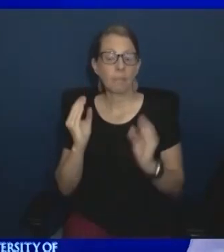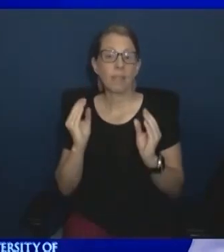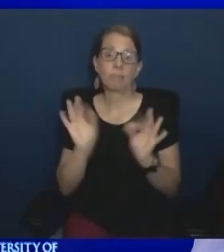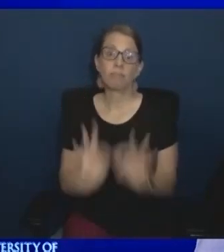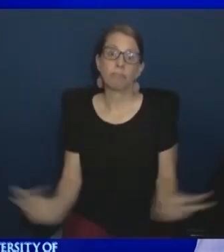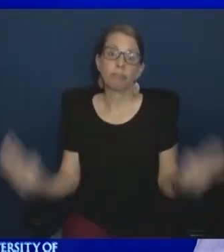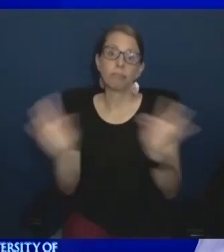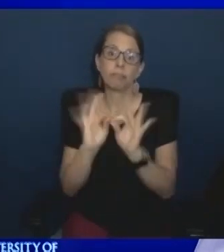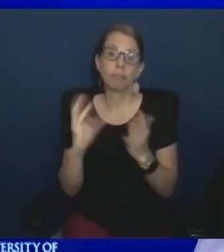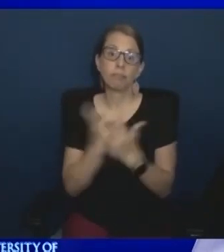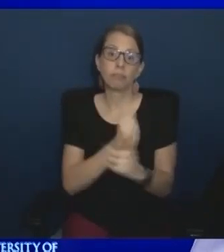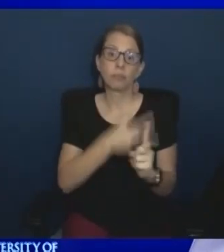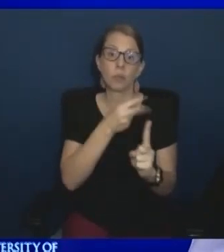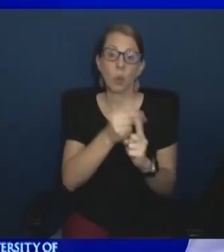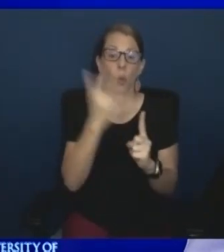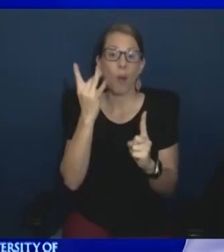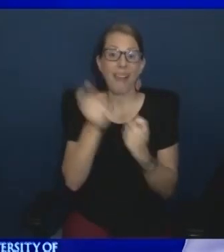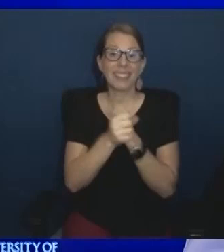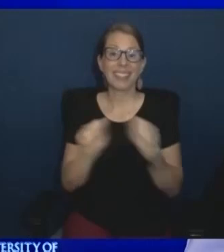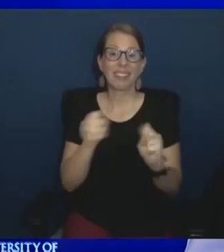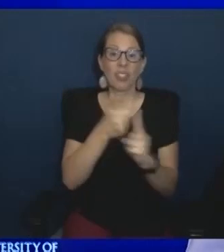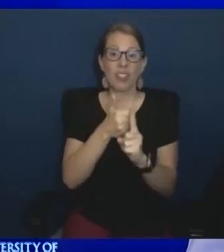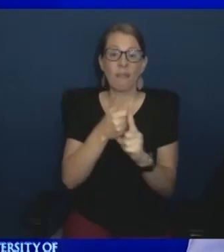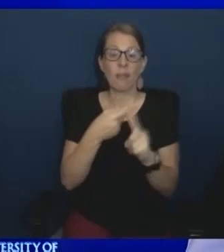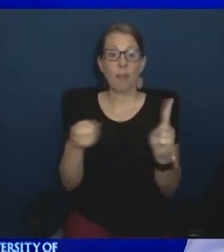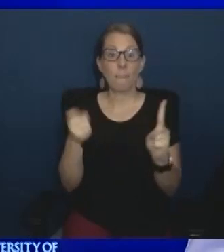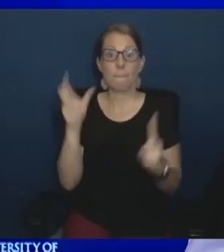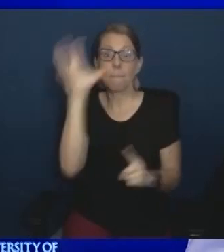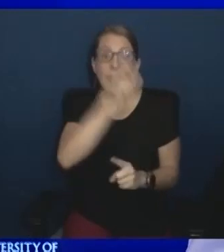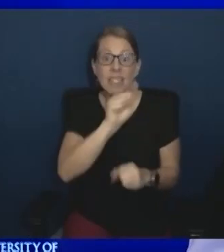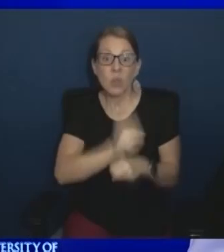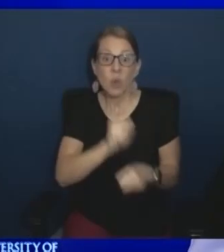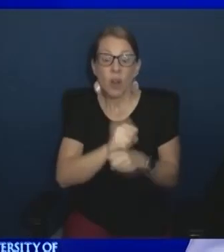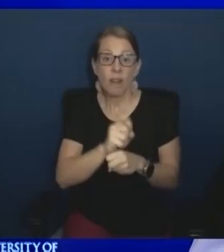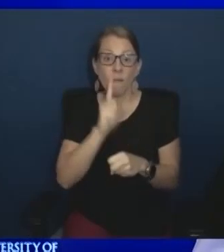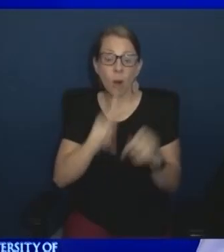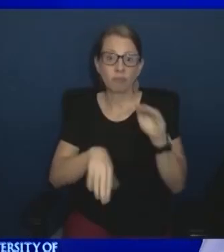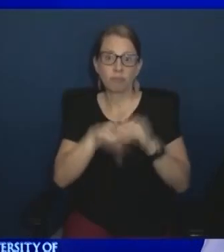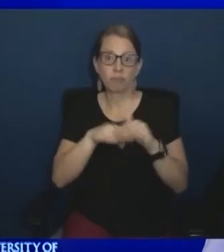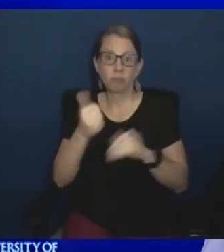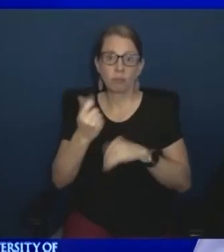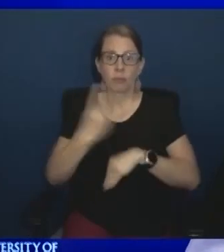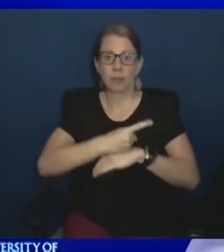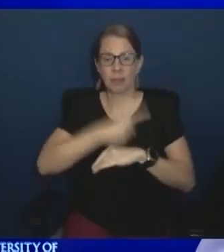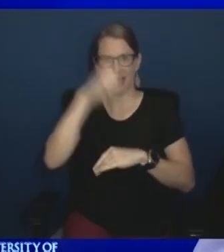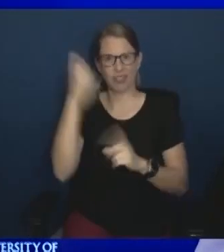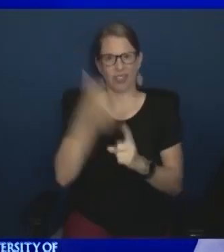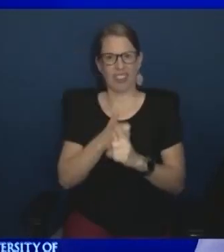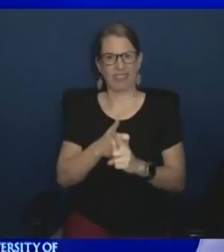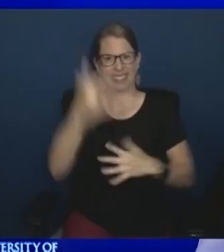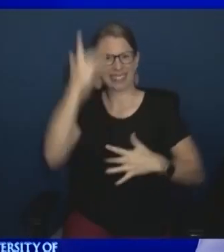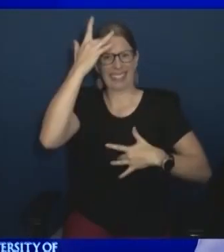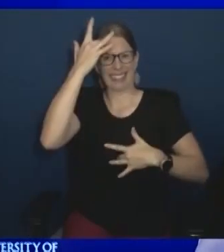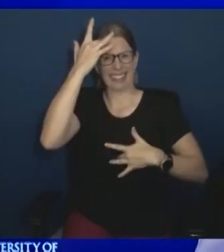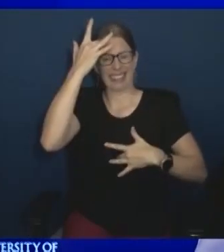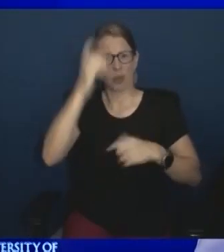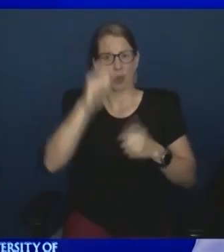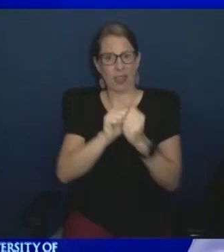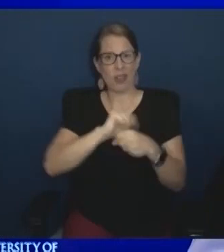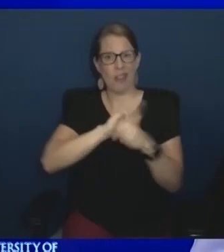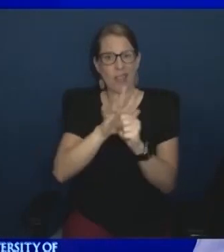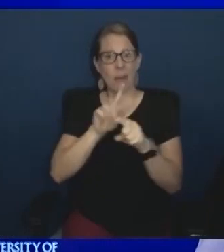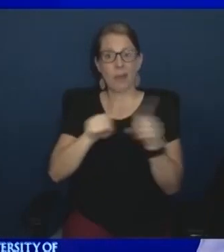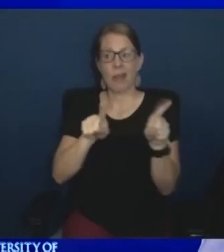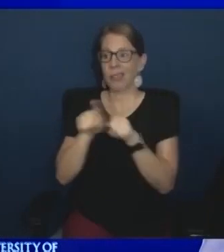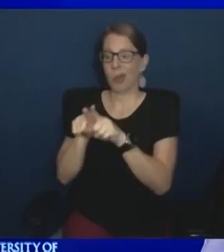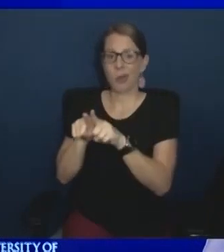save yourself from even missing work for 10 days because you have the disease, but more importantly, save you from having that higher risk